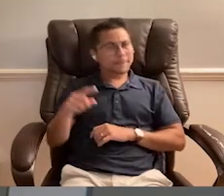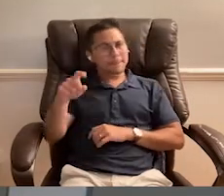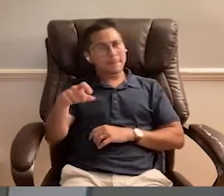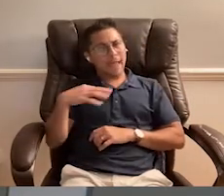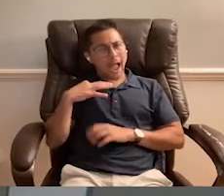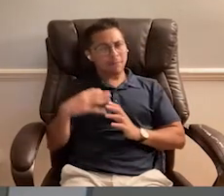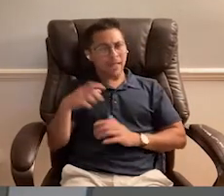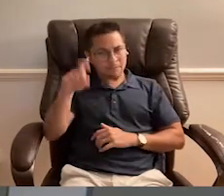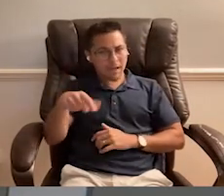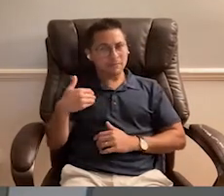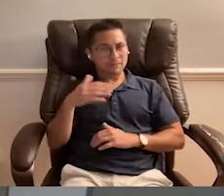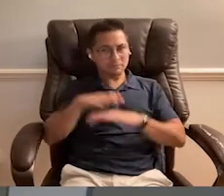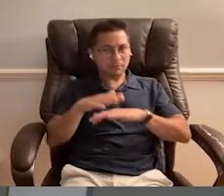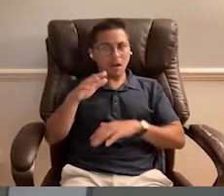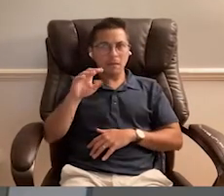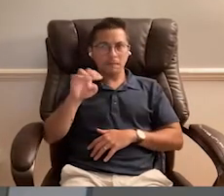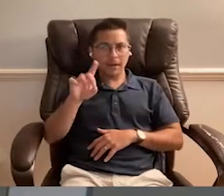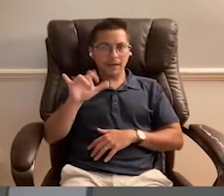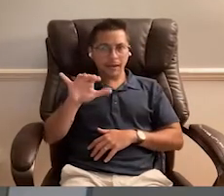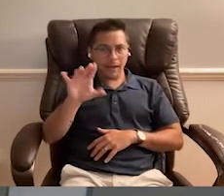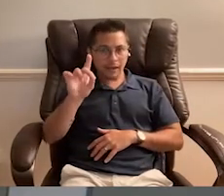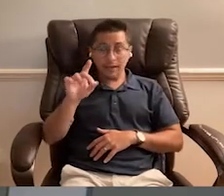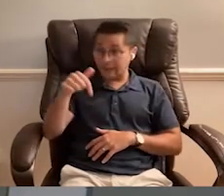established process. So does the applicant need to be